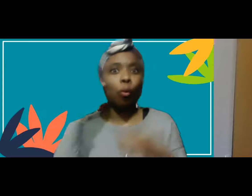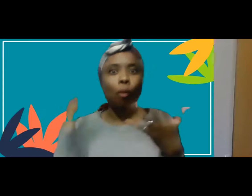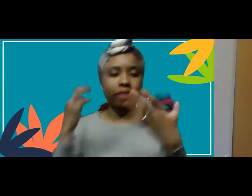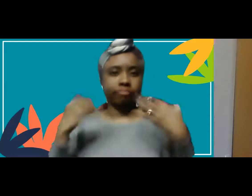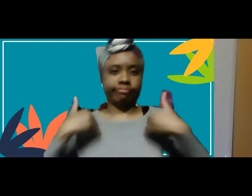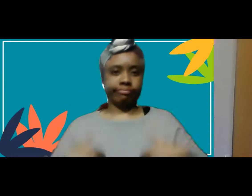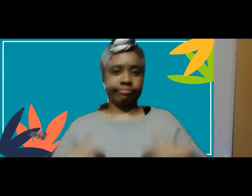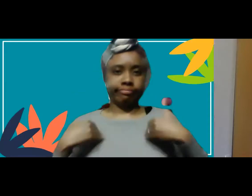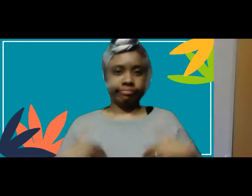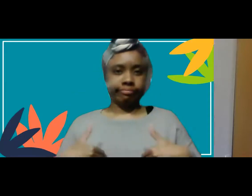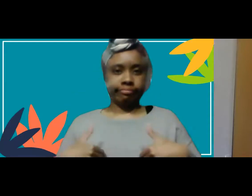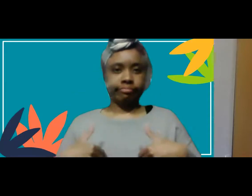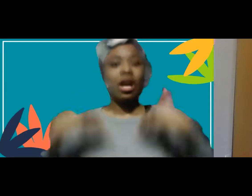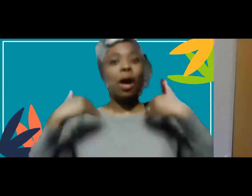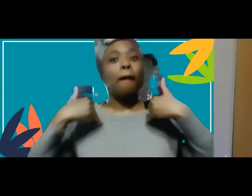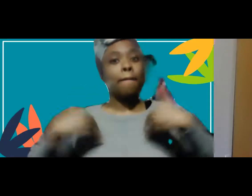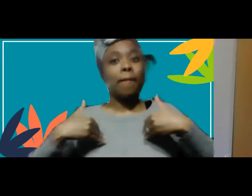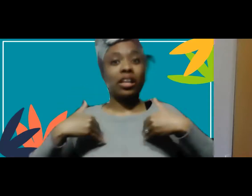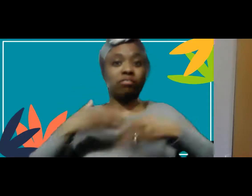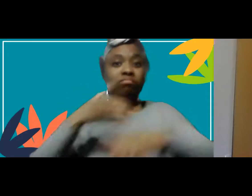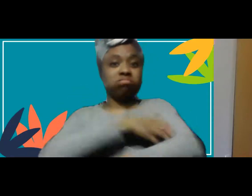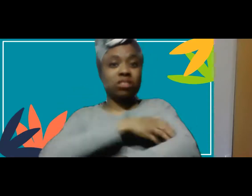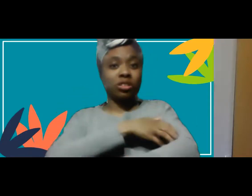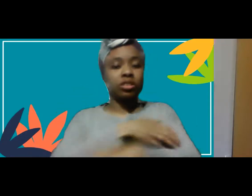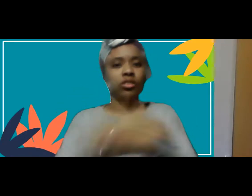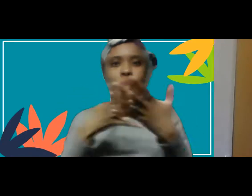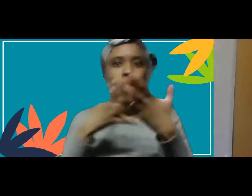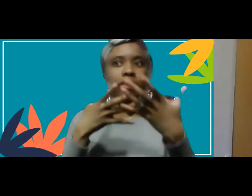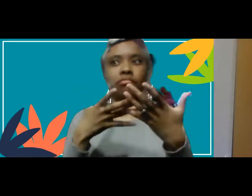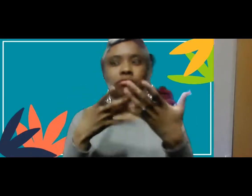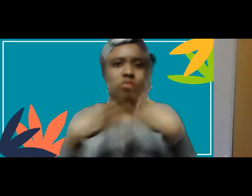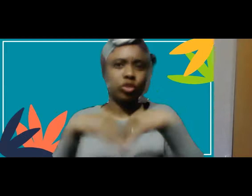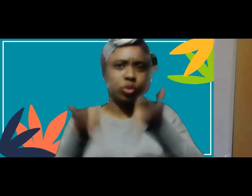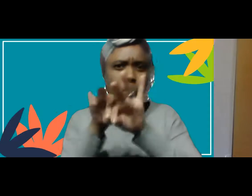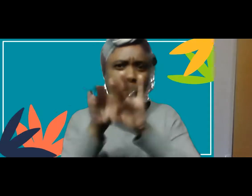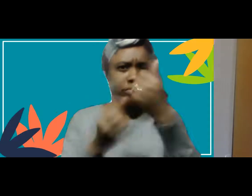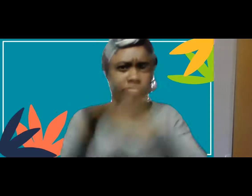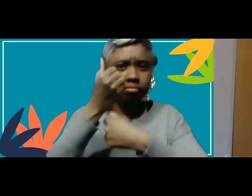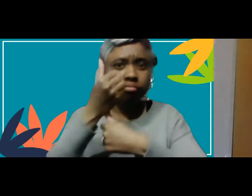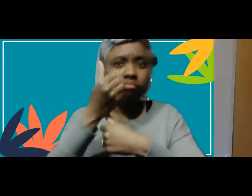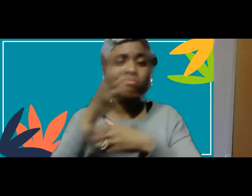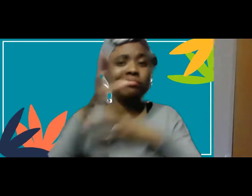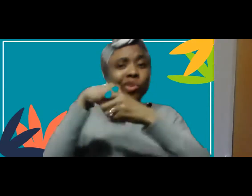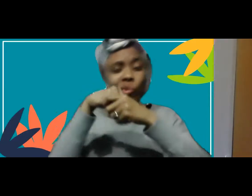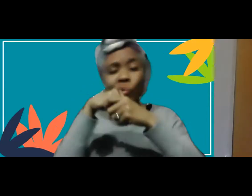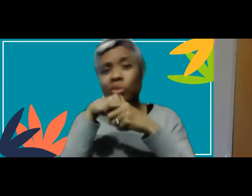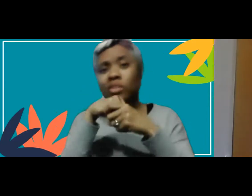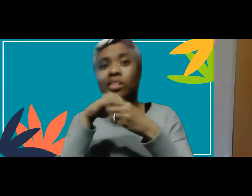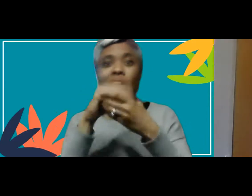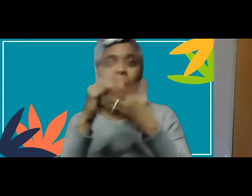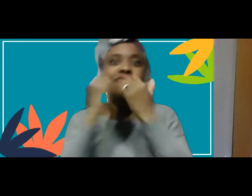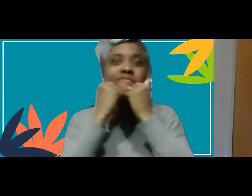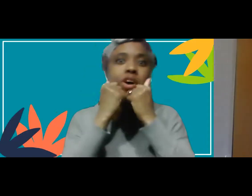And so body sovereignty is front and center as part of our plan. And this includes valuing life from the beginning.